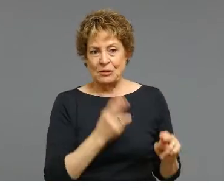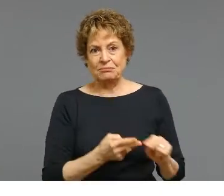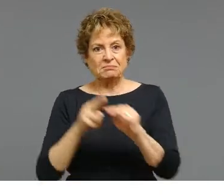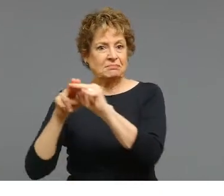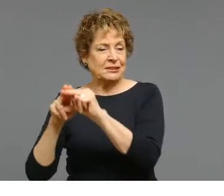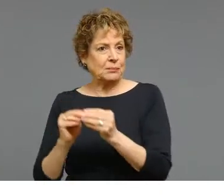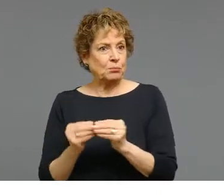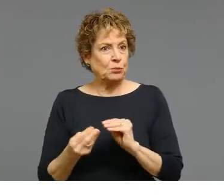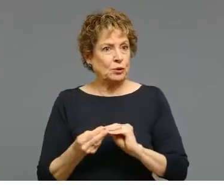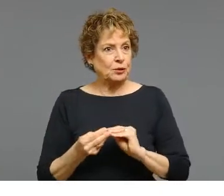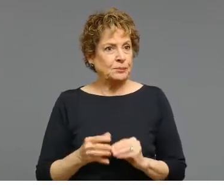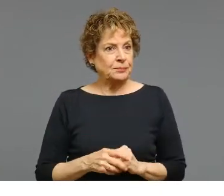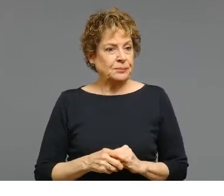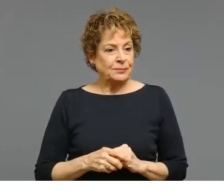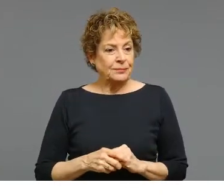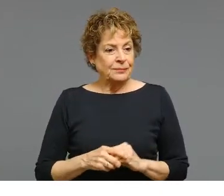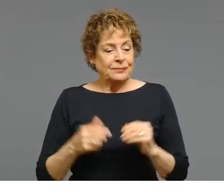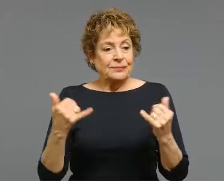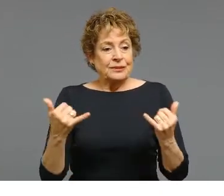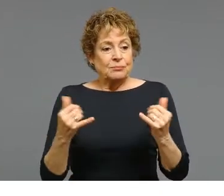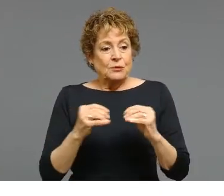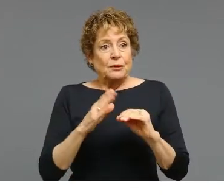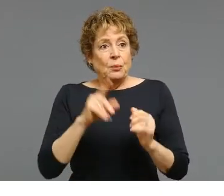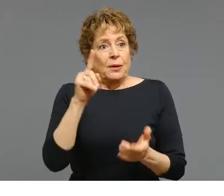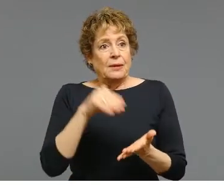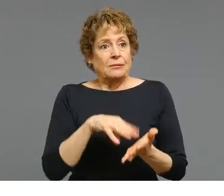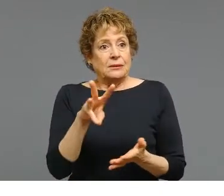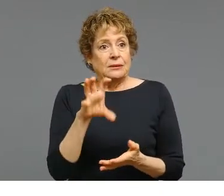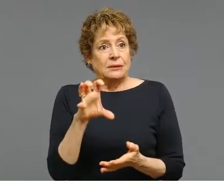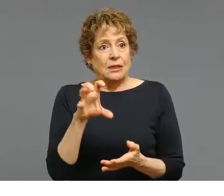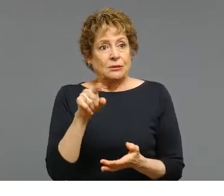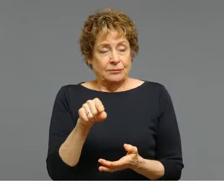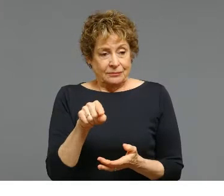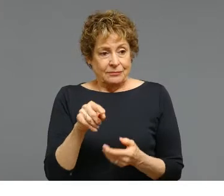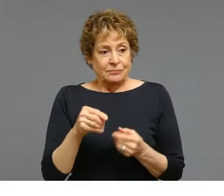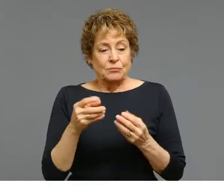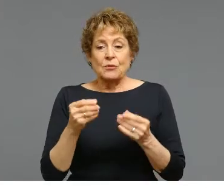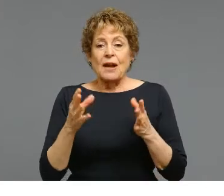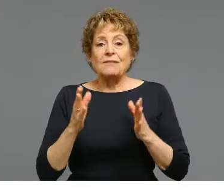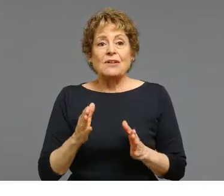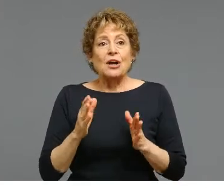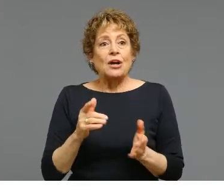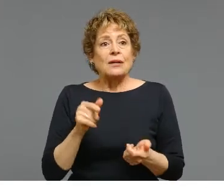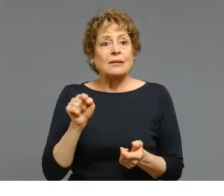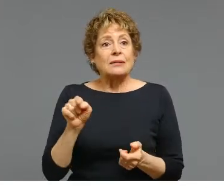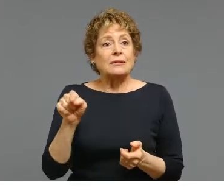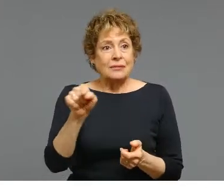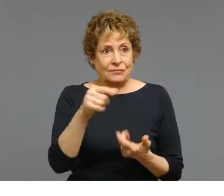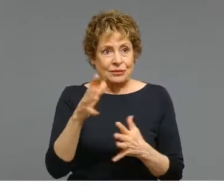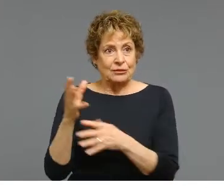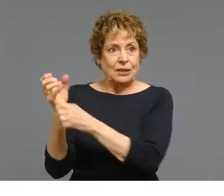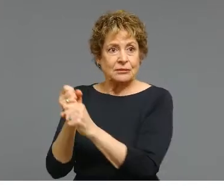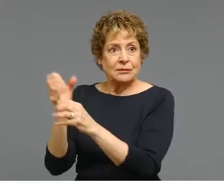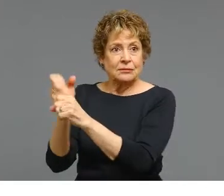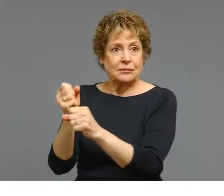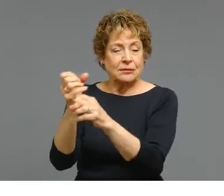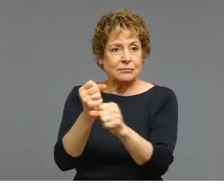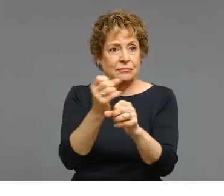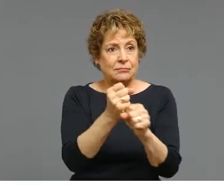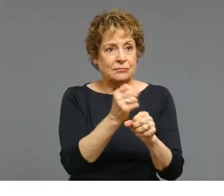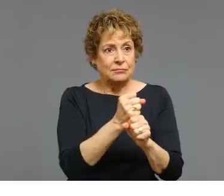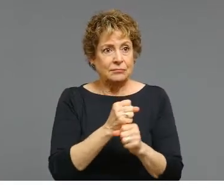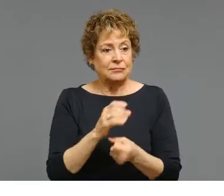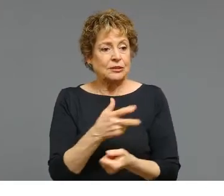We have over 1,600 provider sites that have received vaccine, and have over 300 locations that are